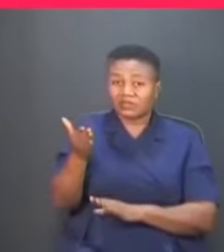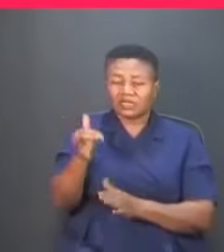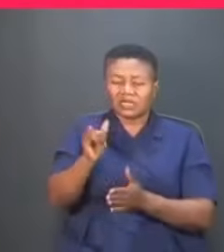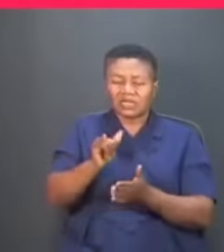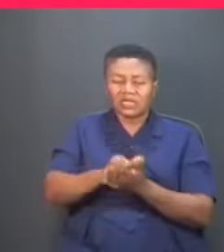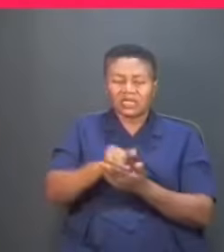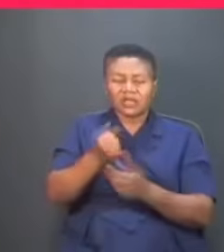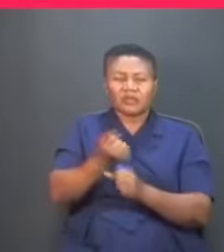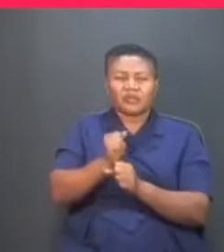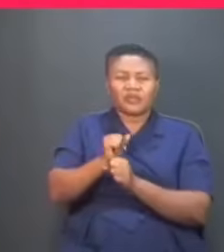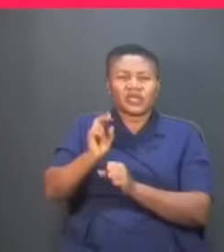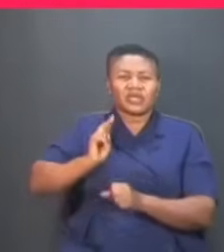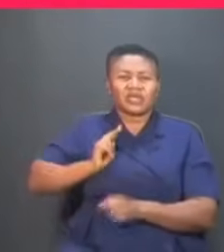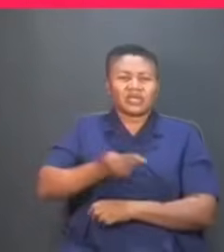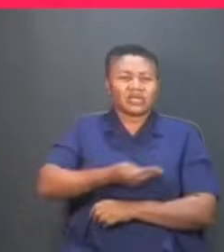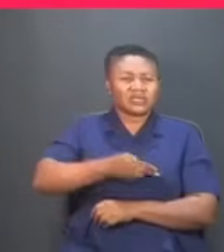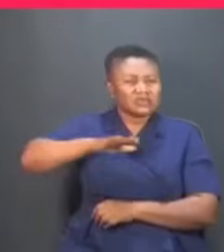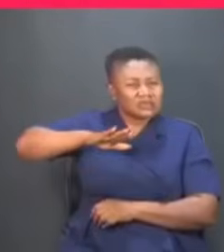us